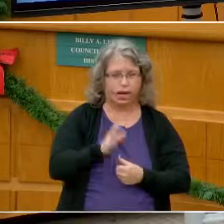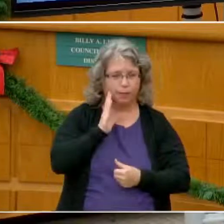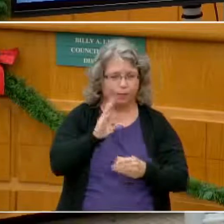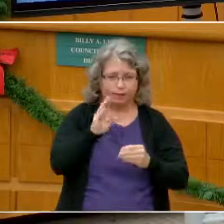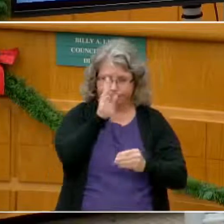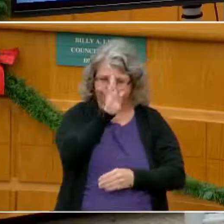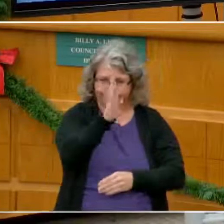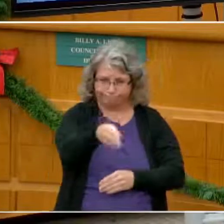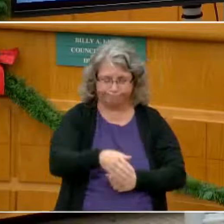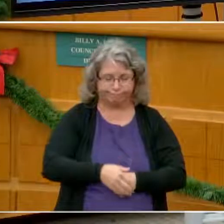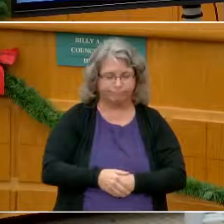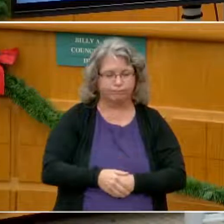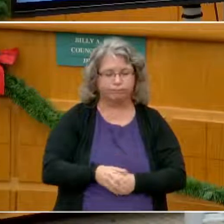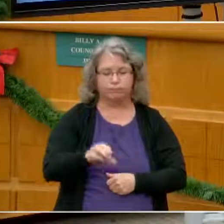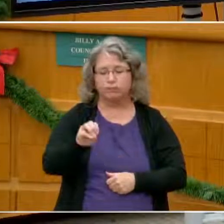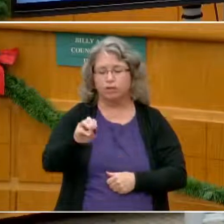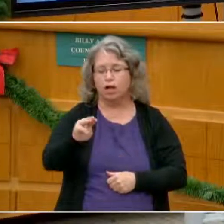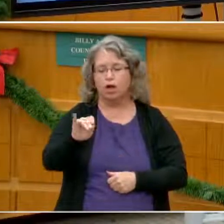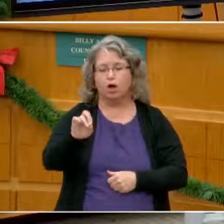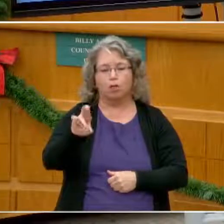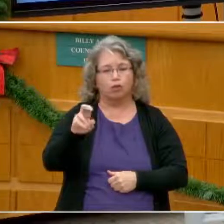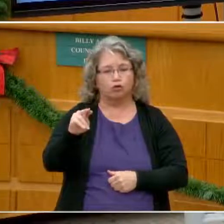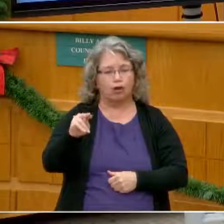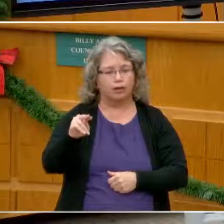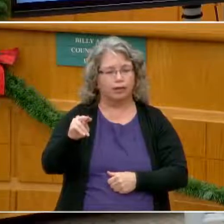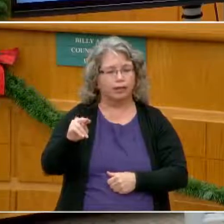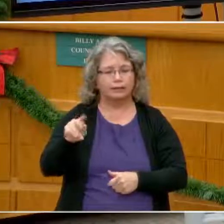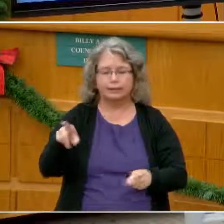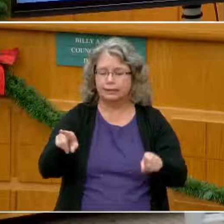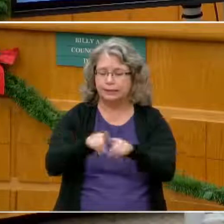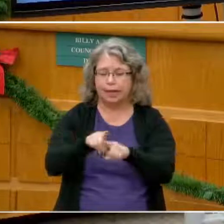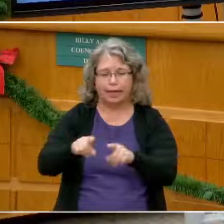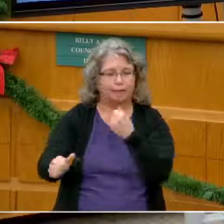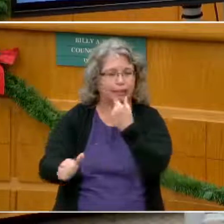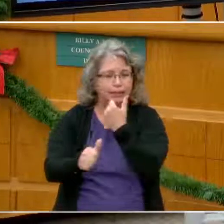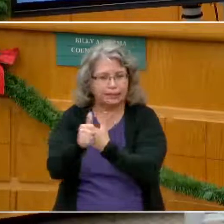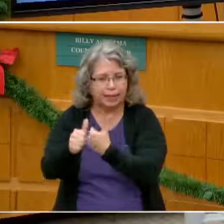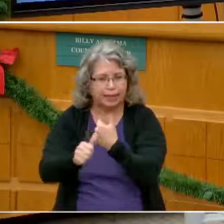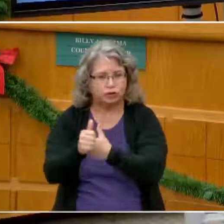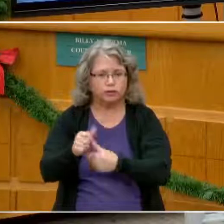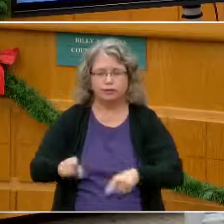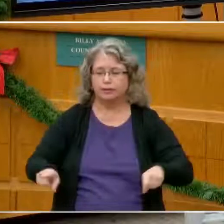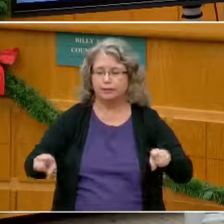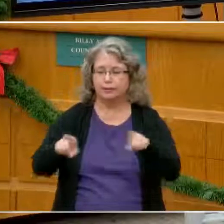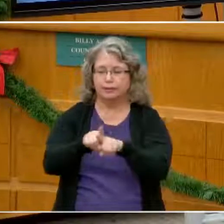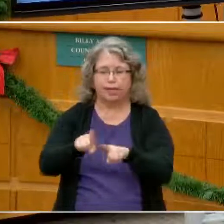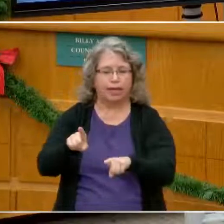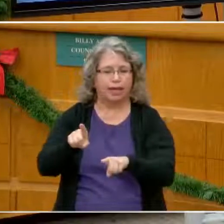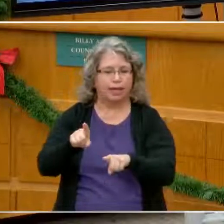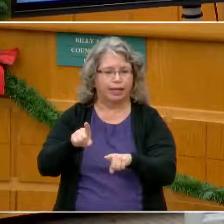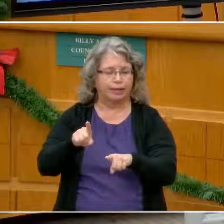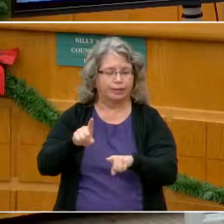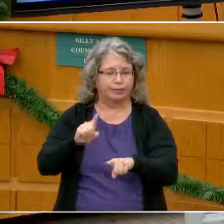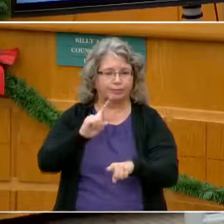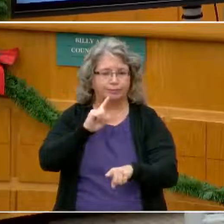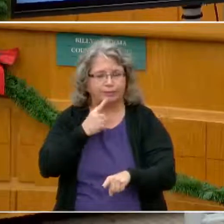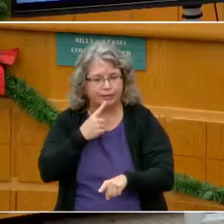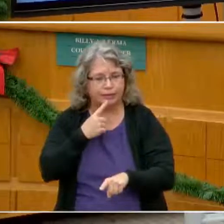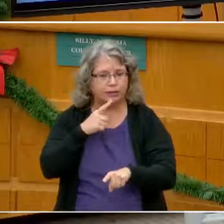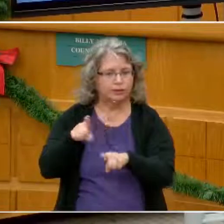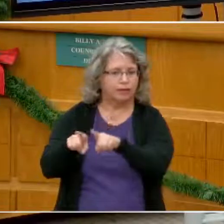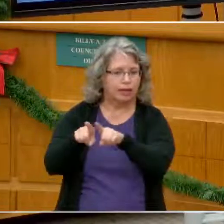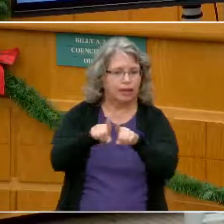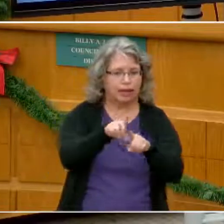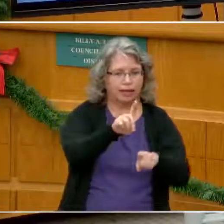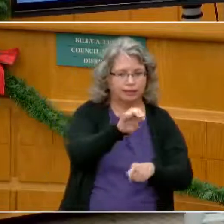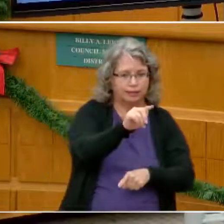is just as virulent, it's just as dangerous, it's just as deadly as Delta is. The difference in the